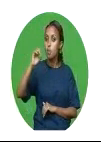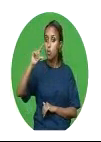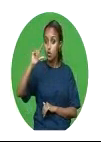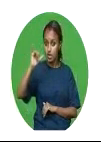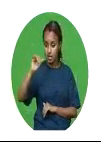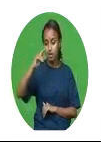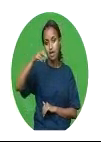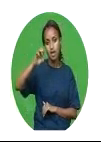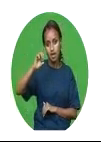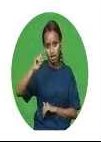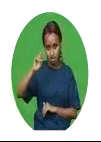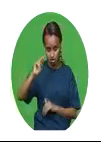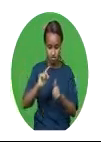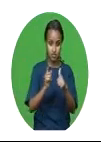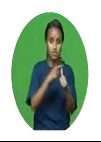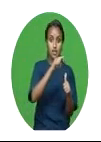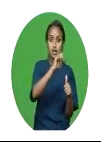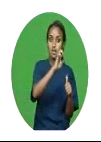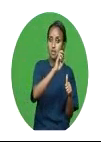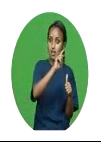There are tetrahedron,